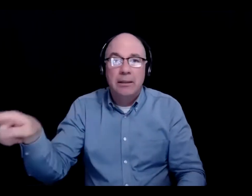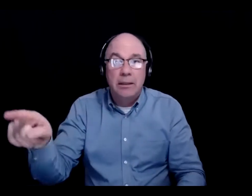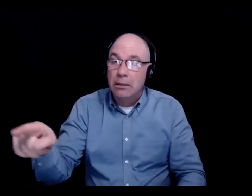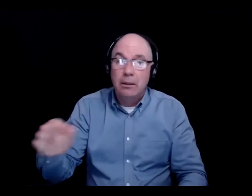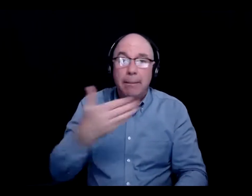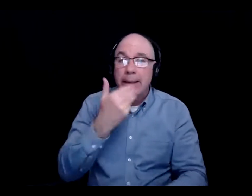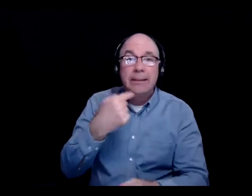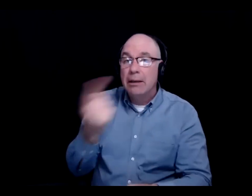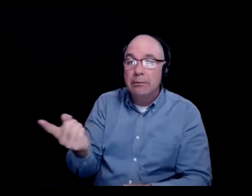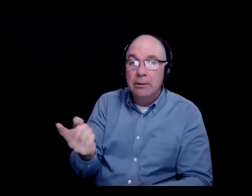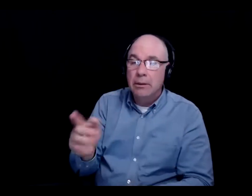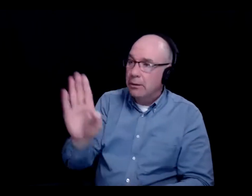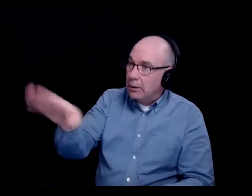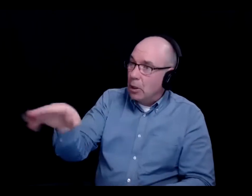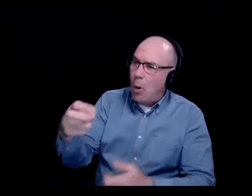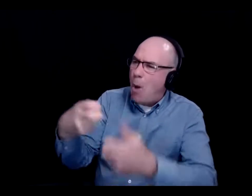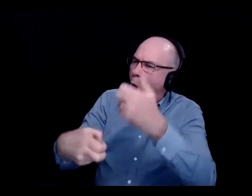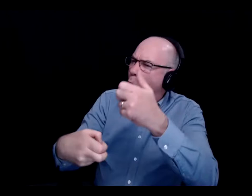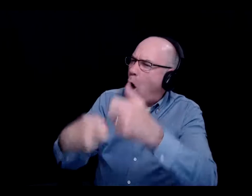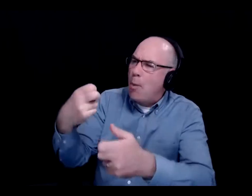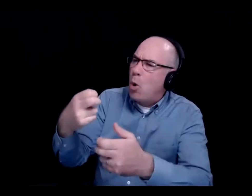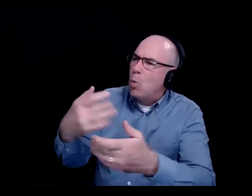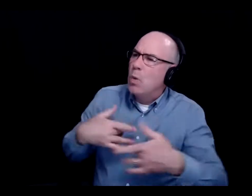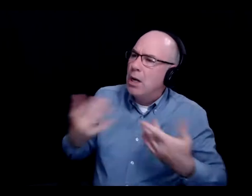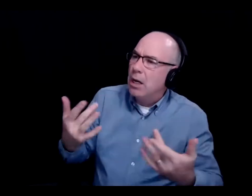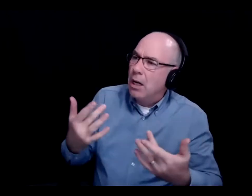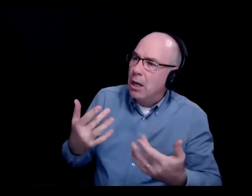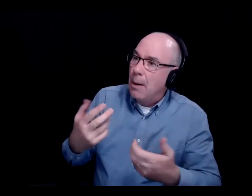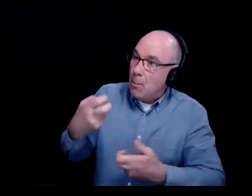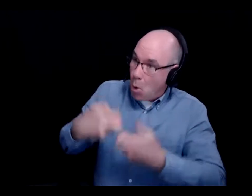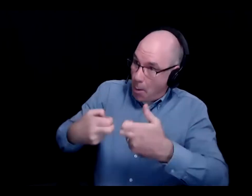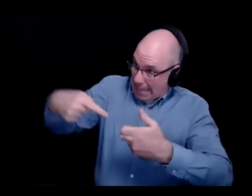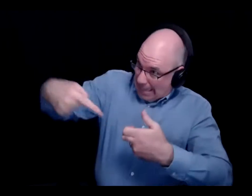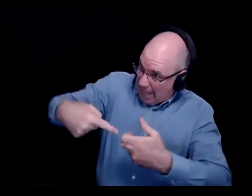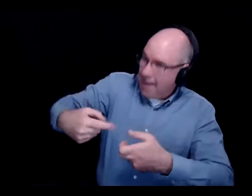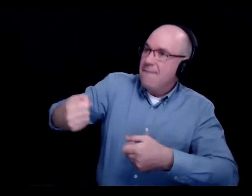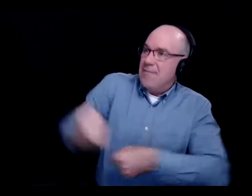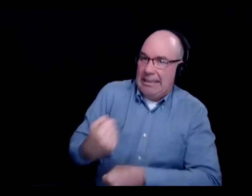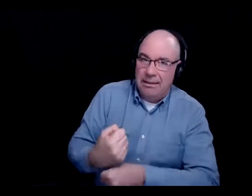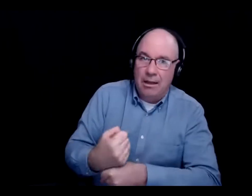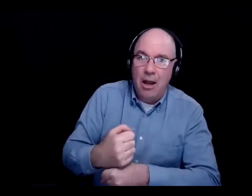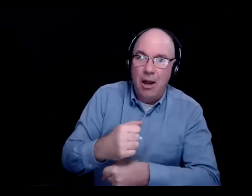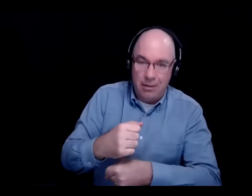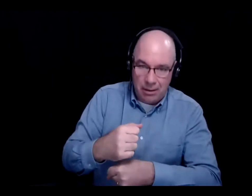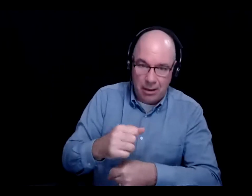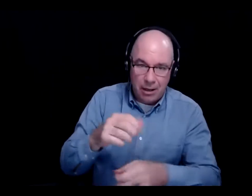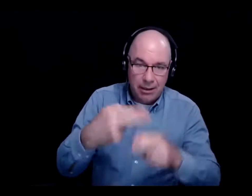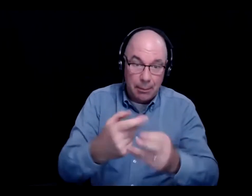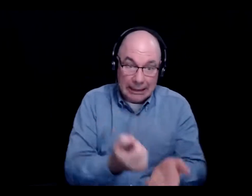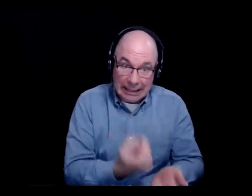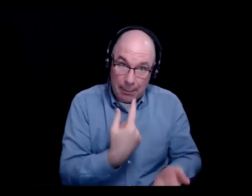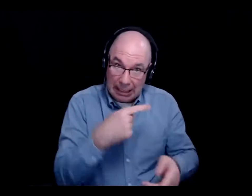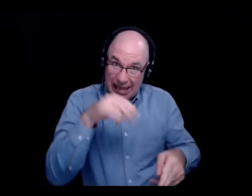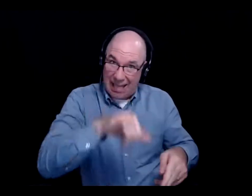say, fix the root issue. Our supplements are all about the root issue, and that's what I love, that we can